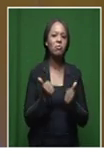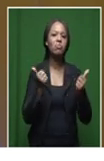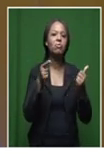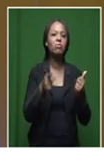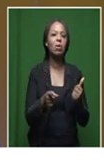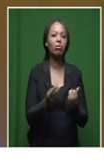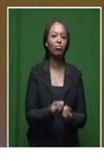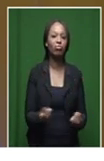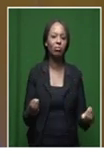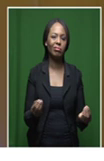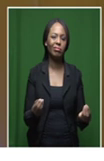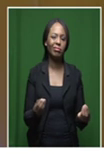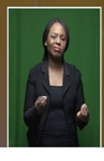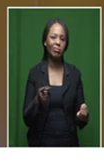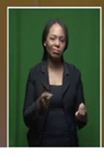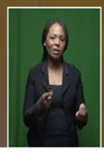vaccinate